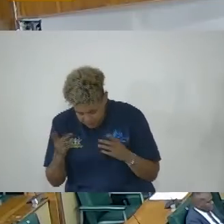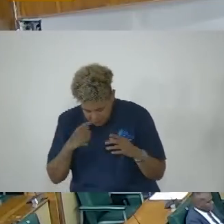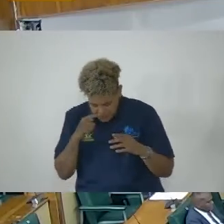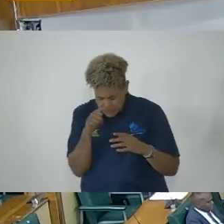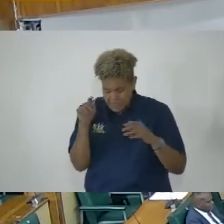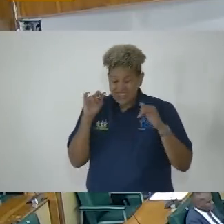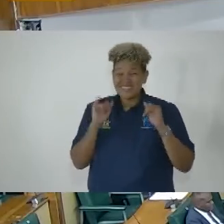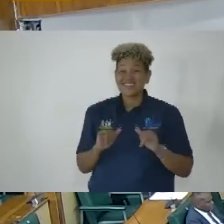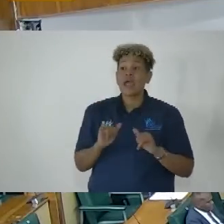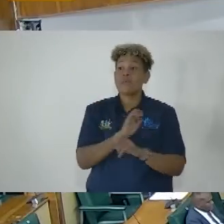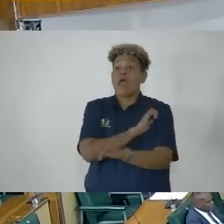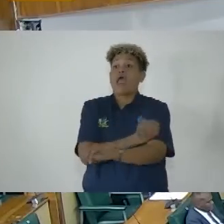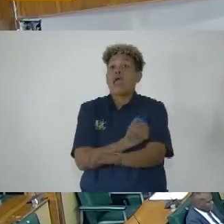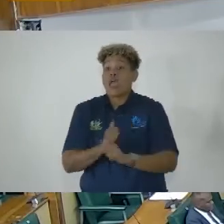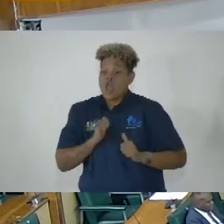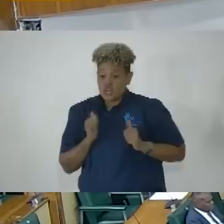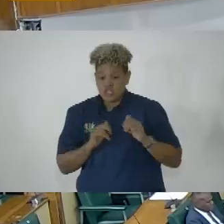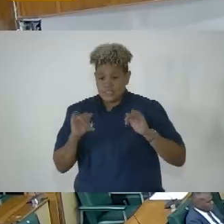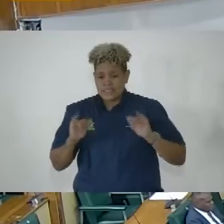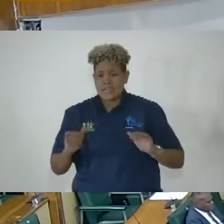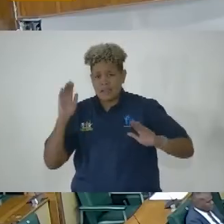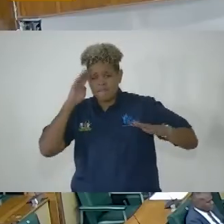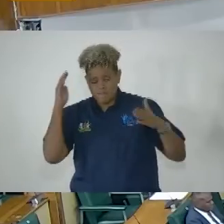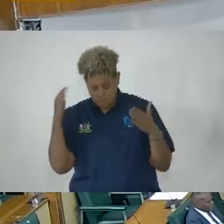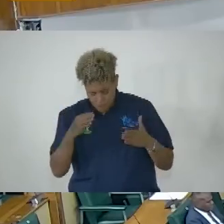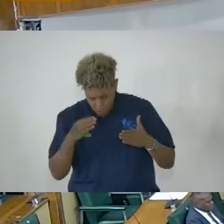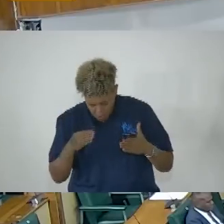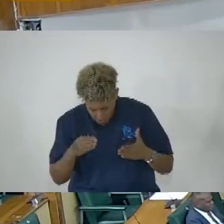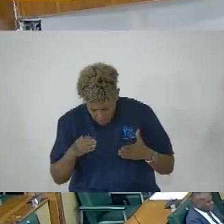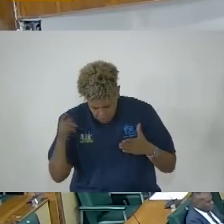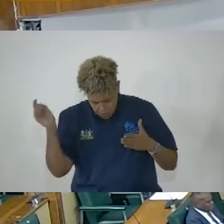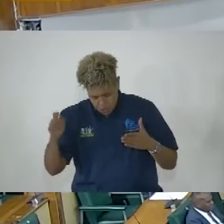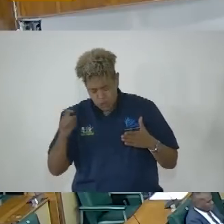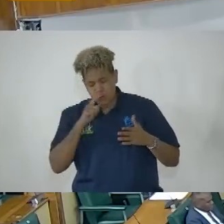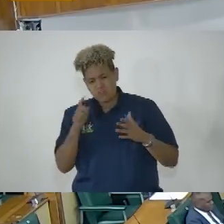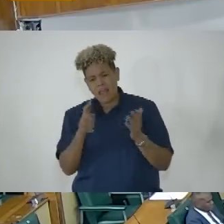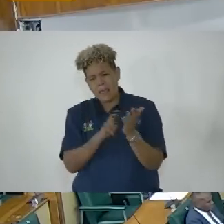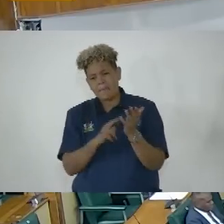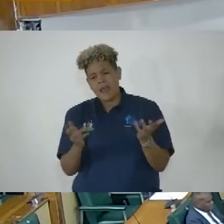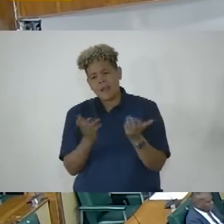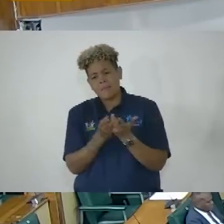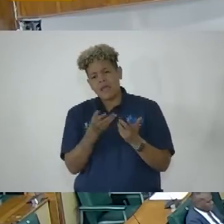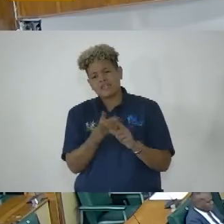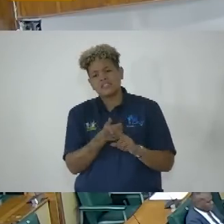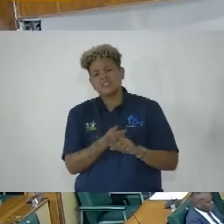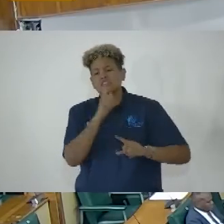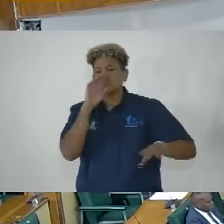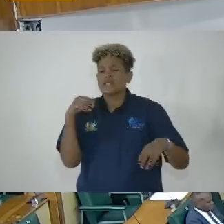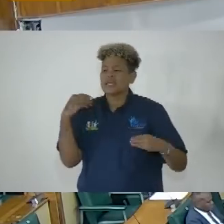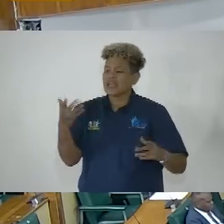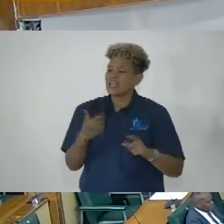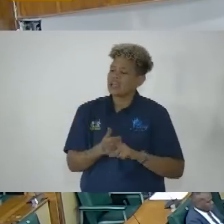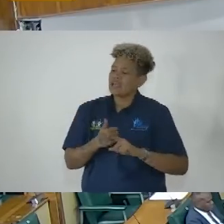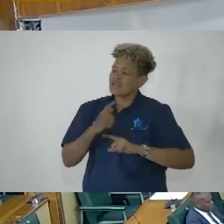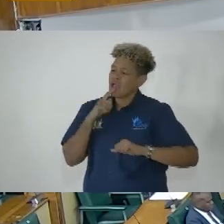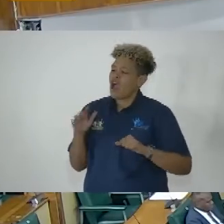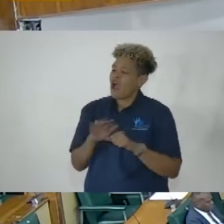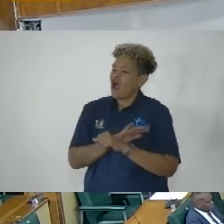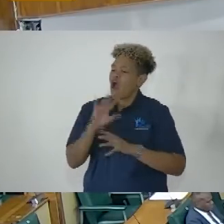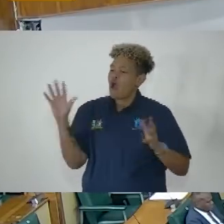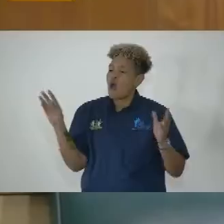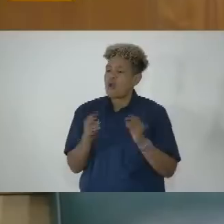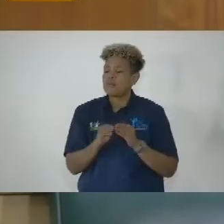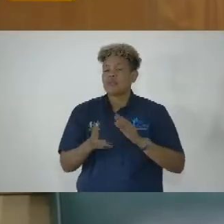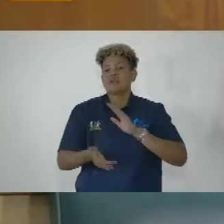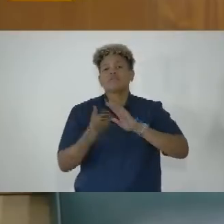same energy and the same focus ought to have been applied to give a complete